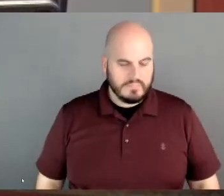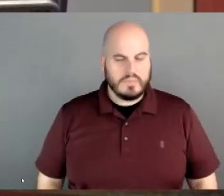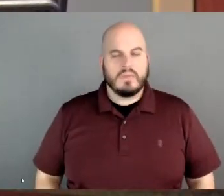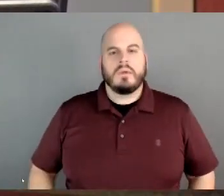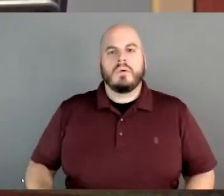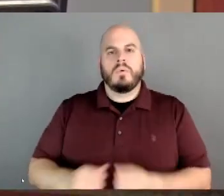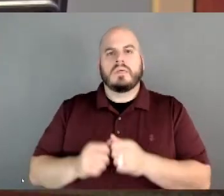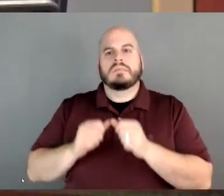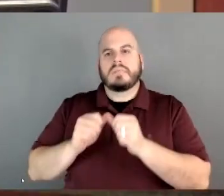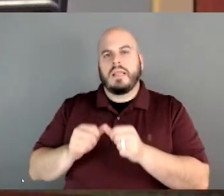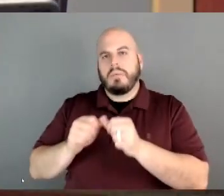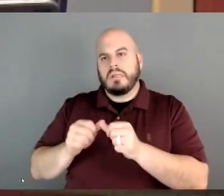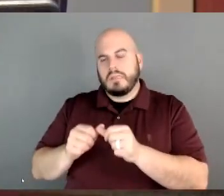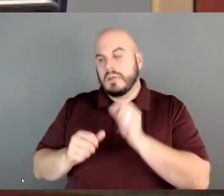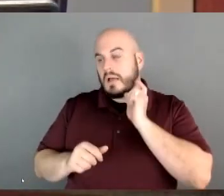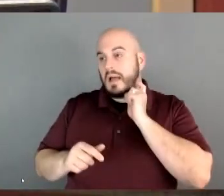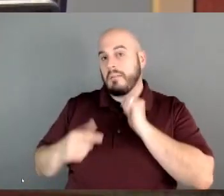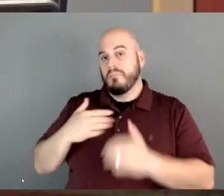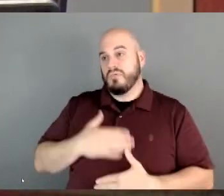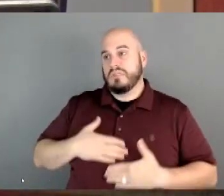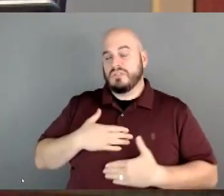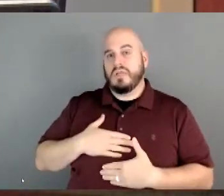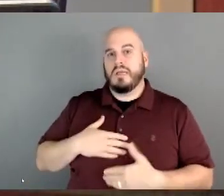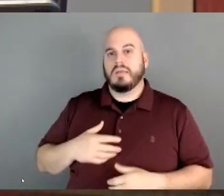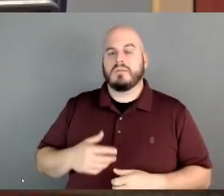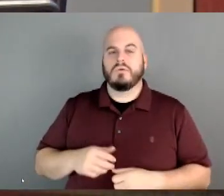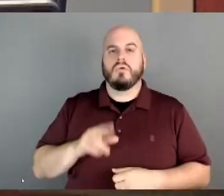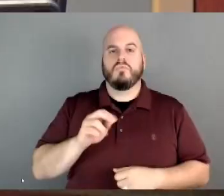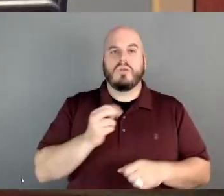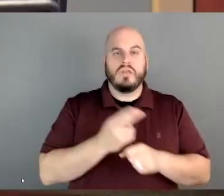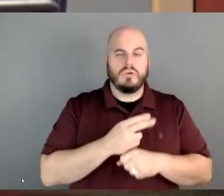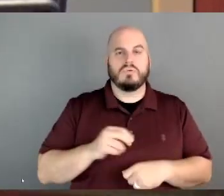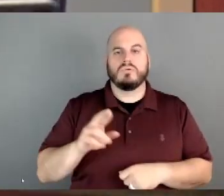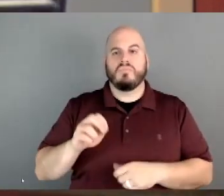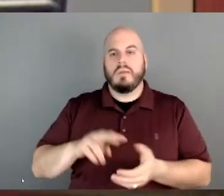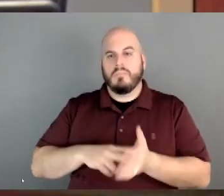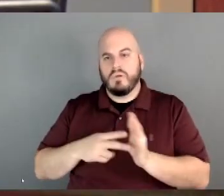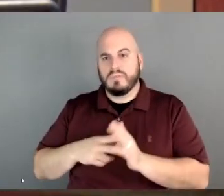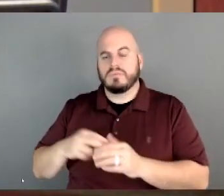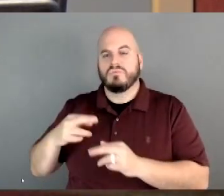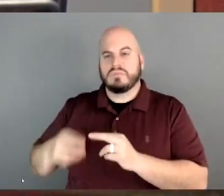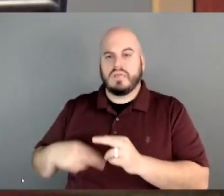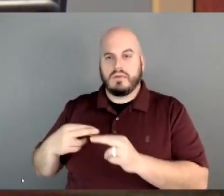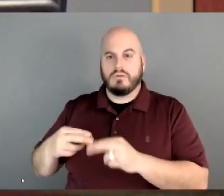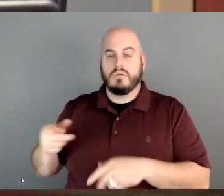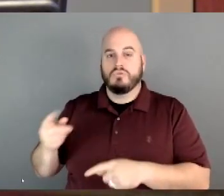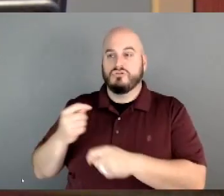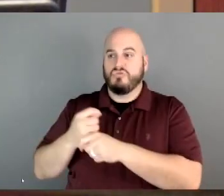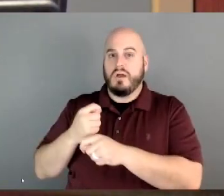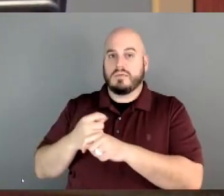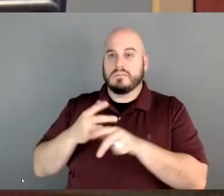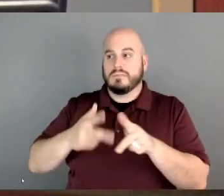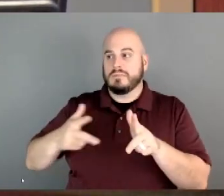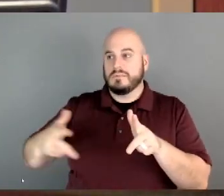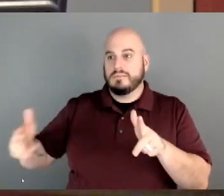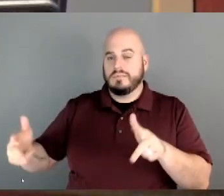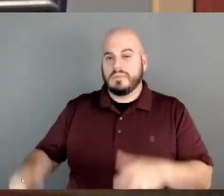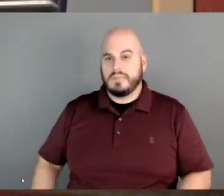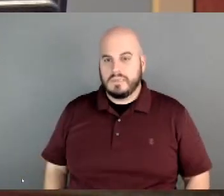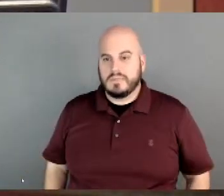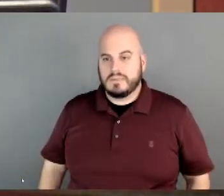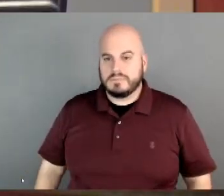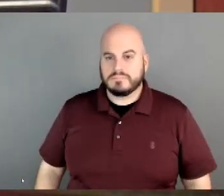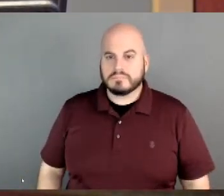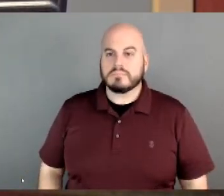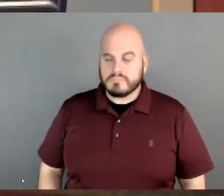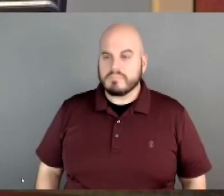appreciate the ability to recycle, reuse, and repurpose those trucks because I know that they